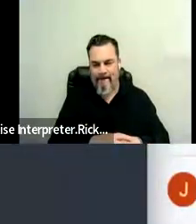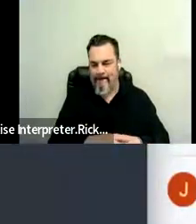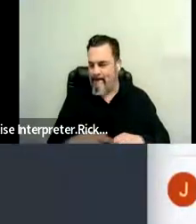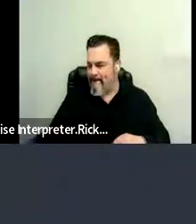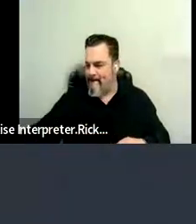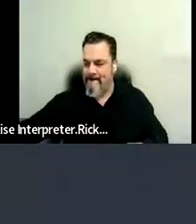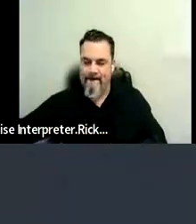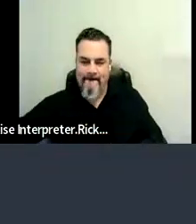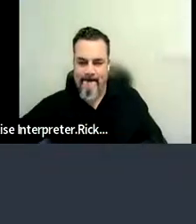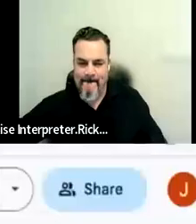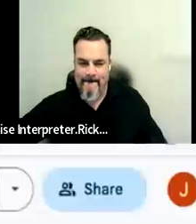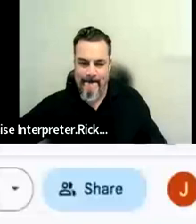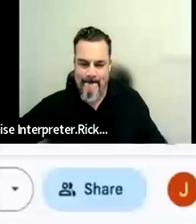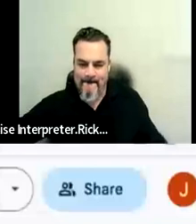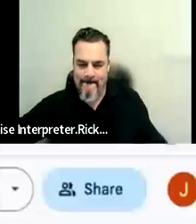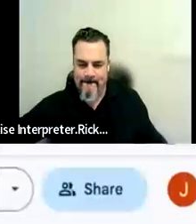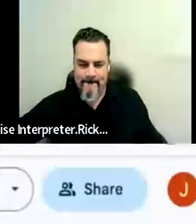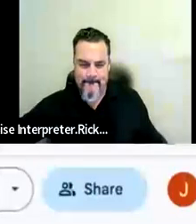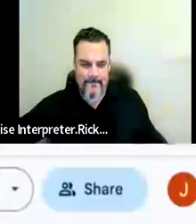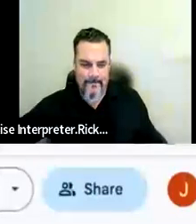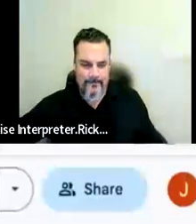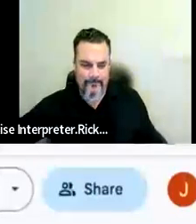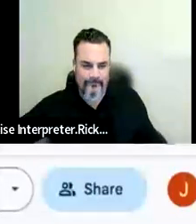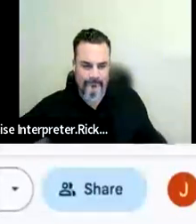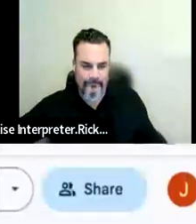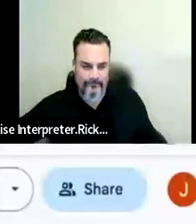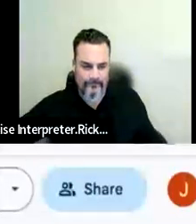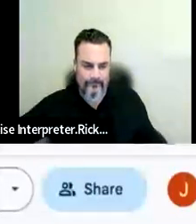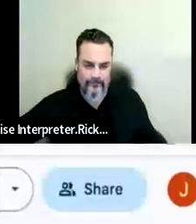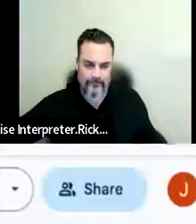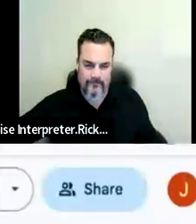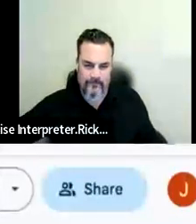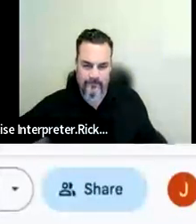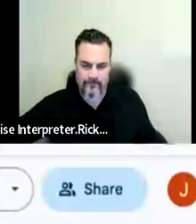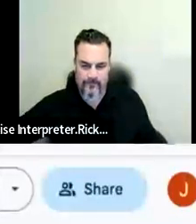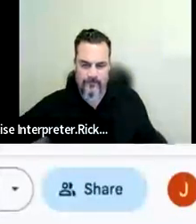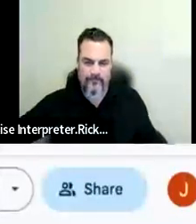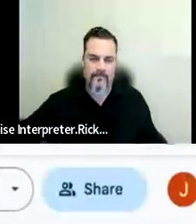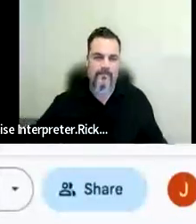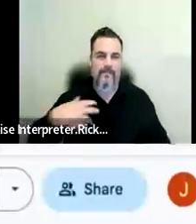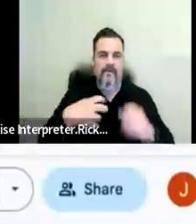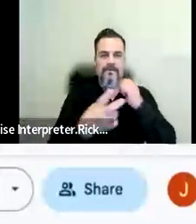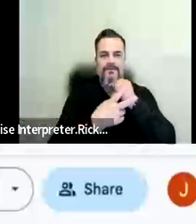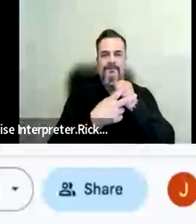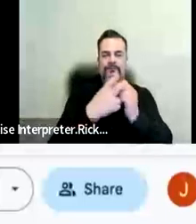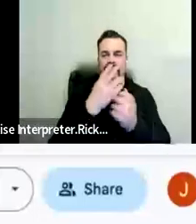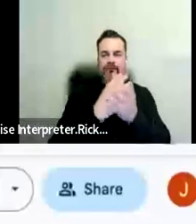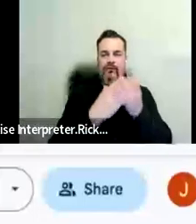Okay, so I want to save some room for questions. I skipped over a couple of these things that